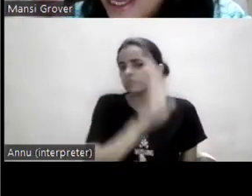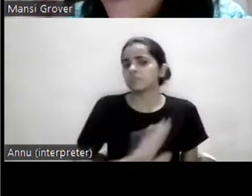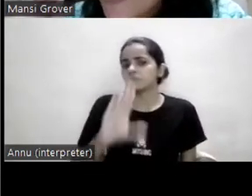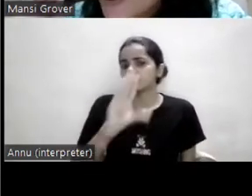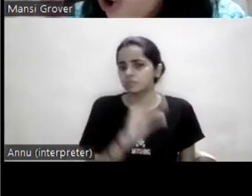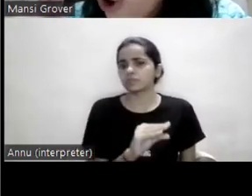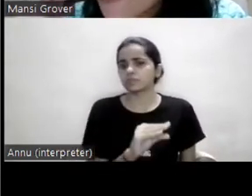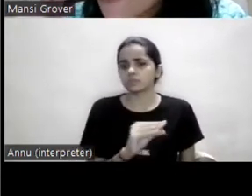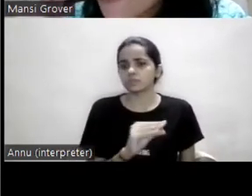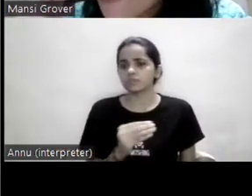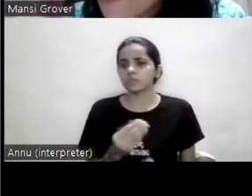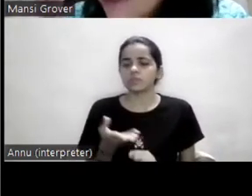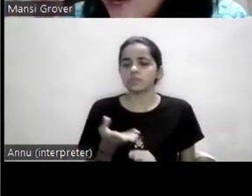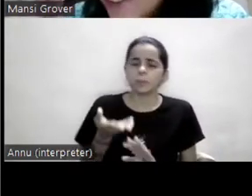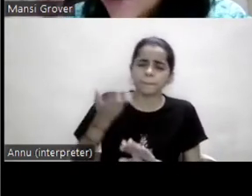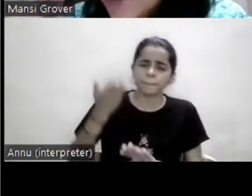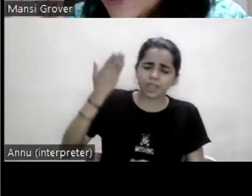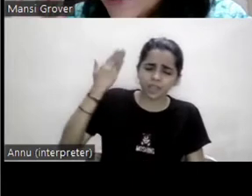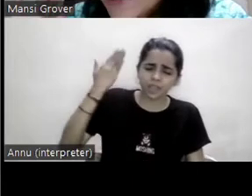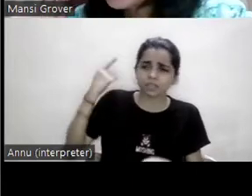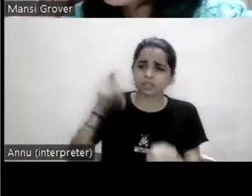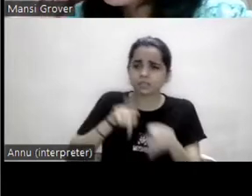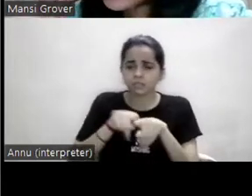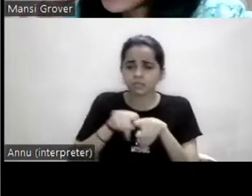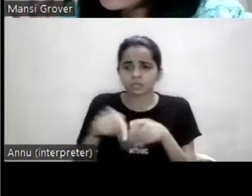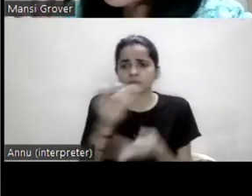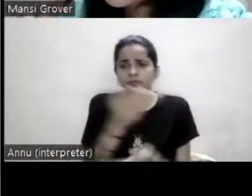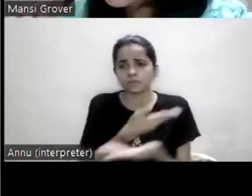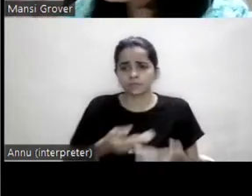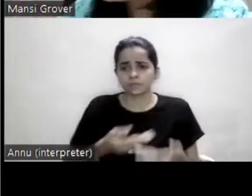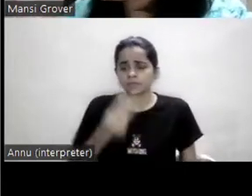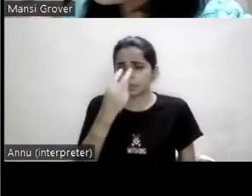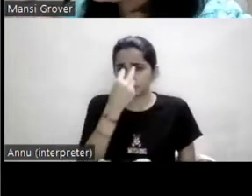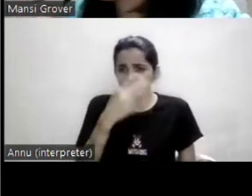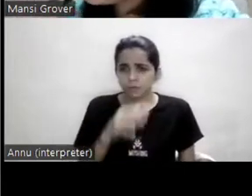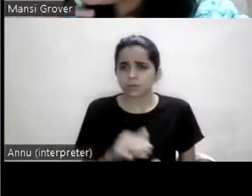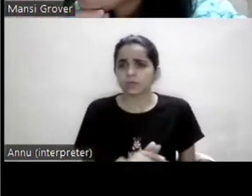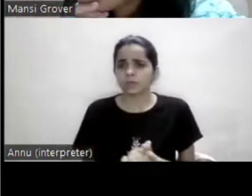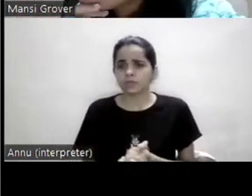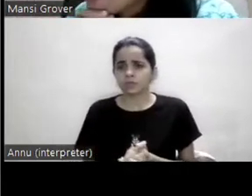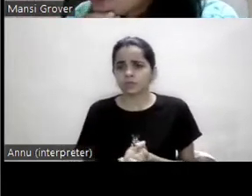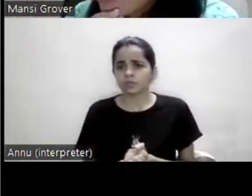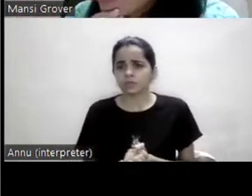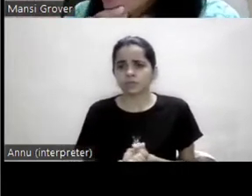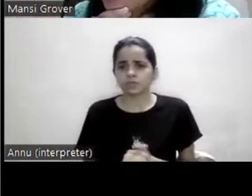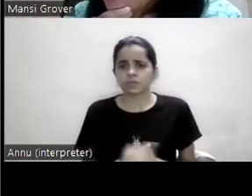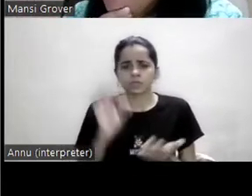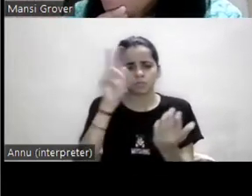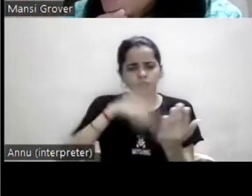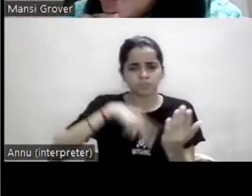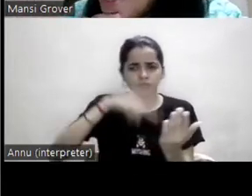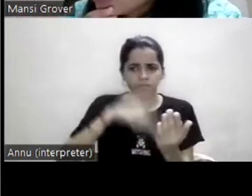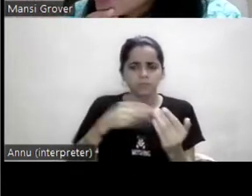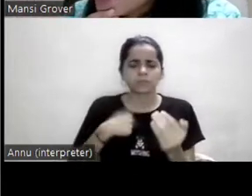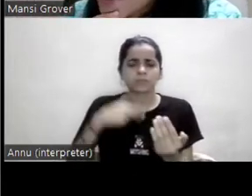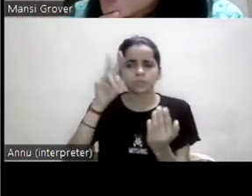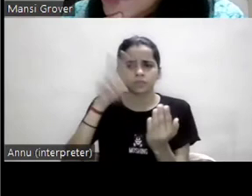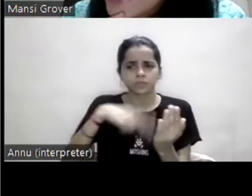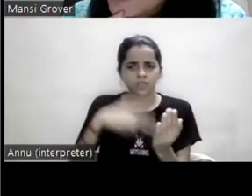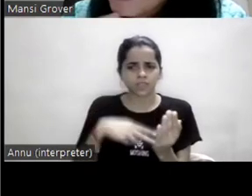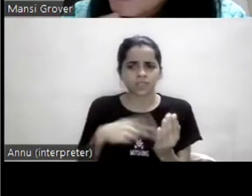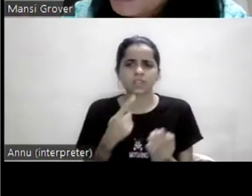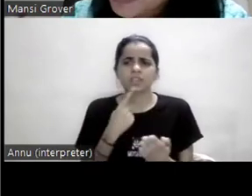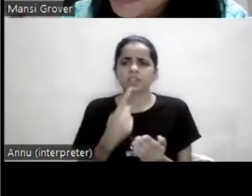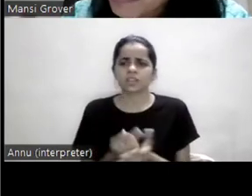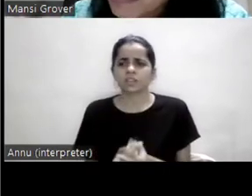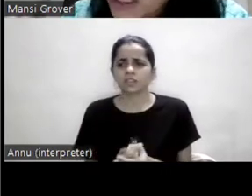earliest example of feeble-mindedness and how, she writes about it. I will read it from here. And she says that